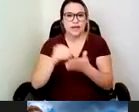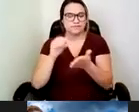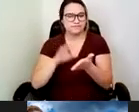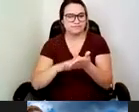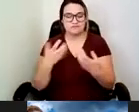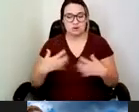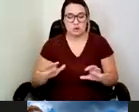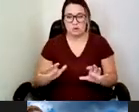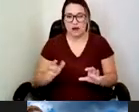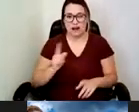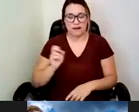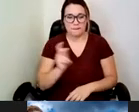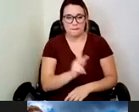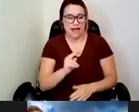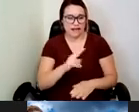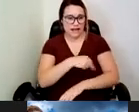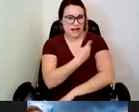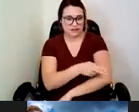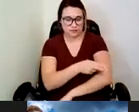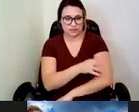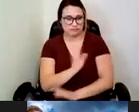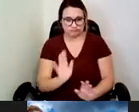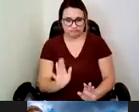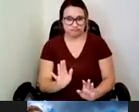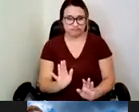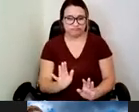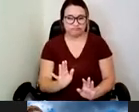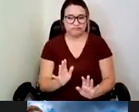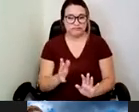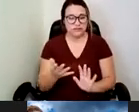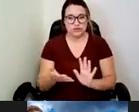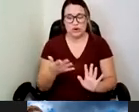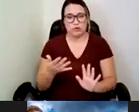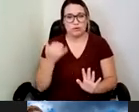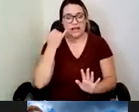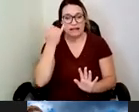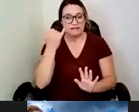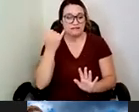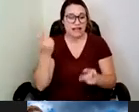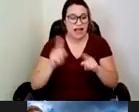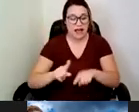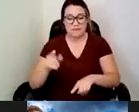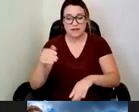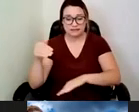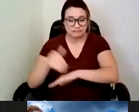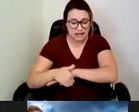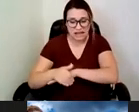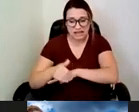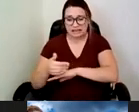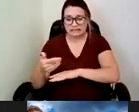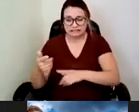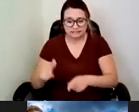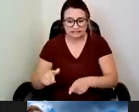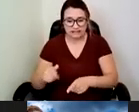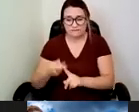or not. That can be there to stop that reflexive middle of the night return to the hospital from the skilled